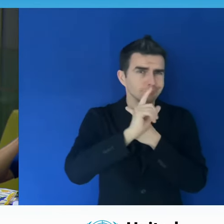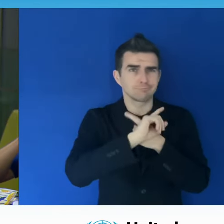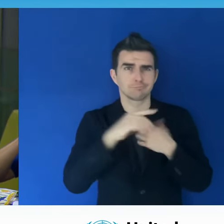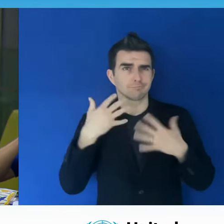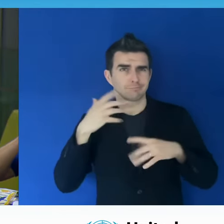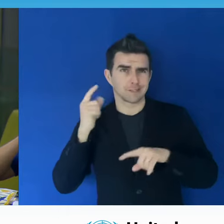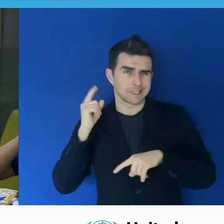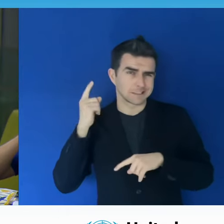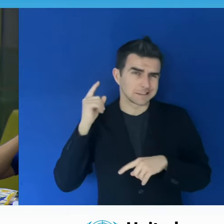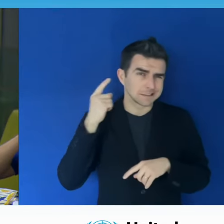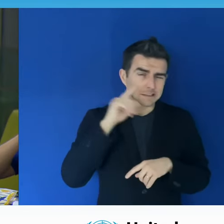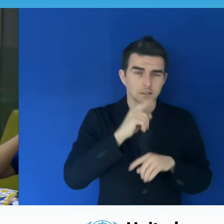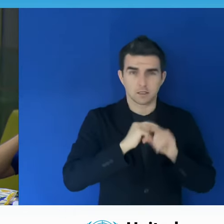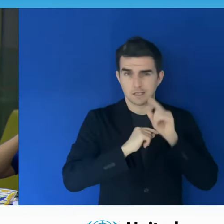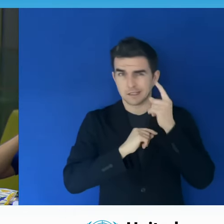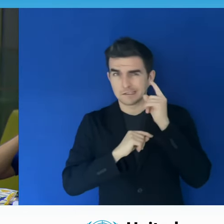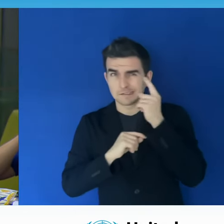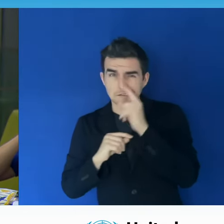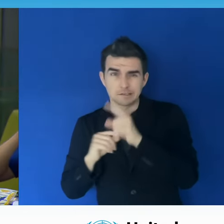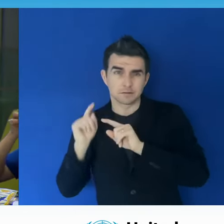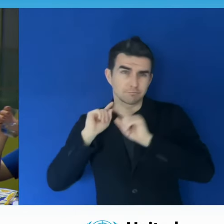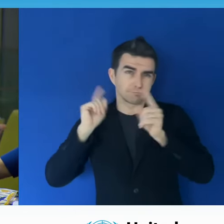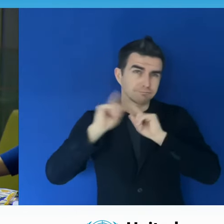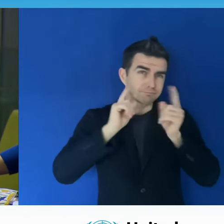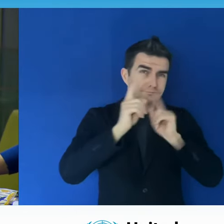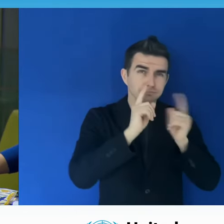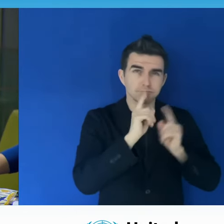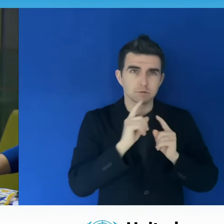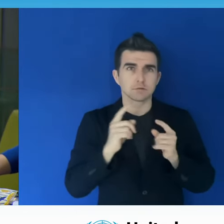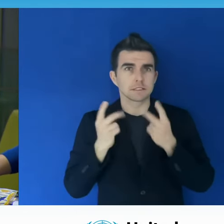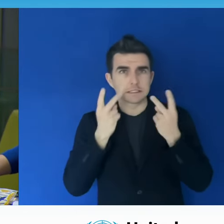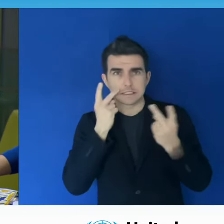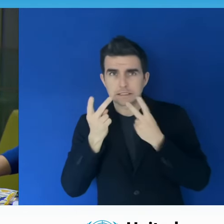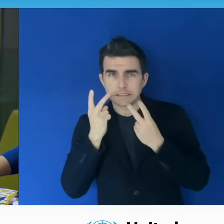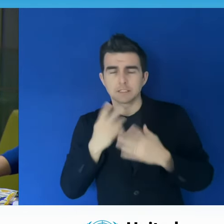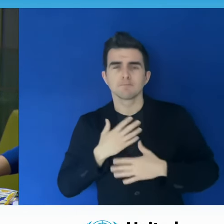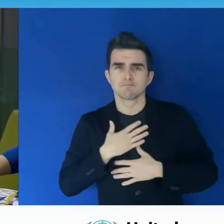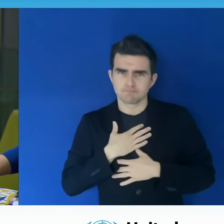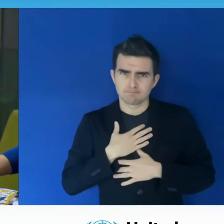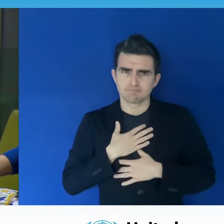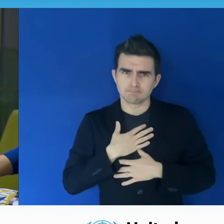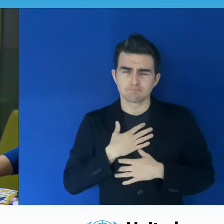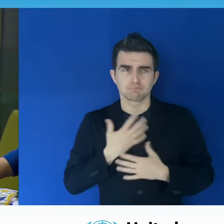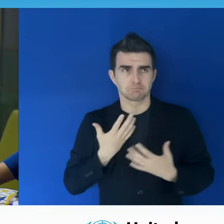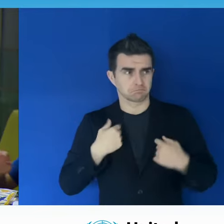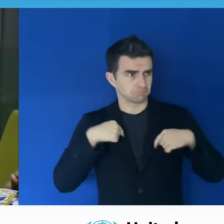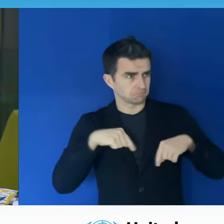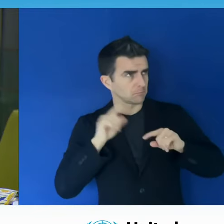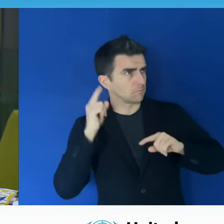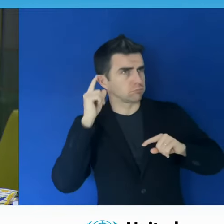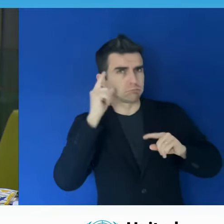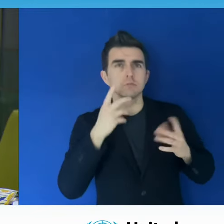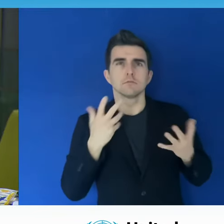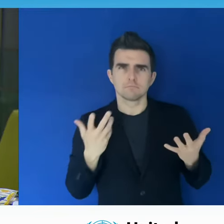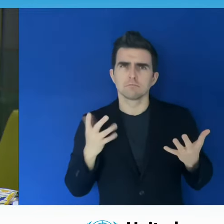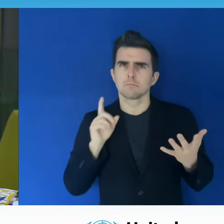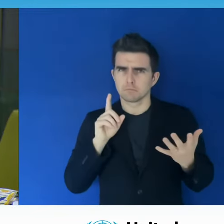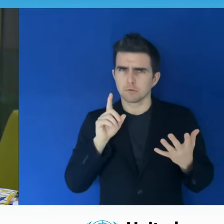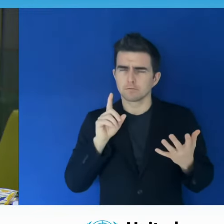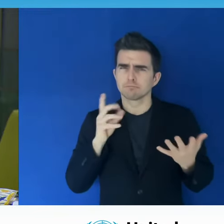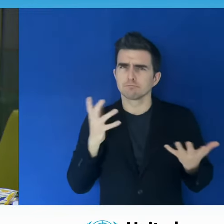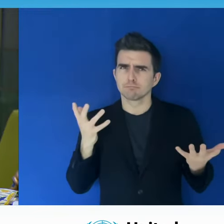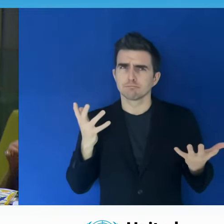that are very close to the reality of many people, this is a topic that comes up constantly, a